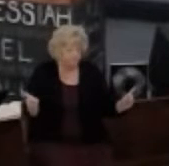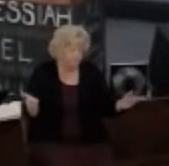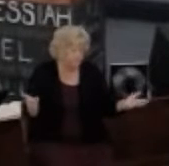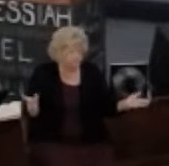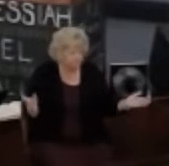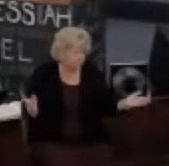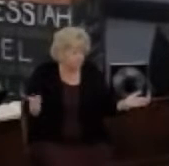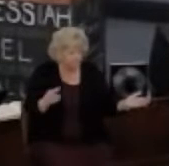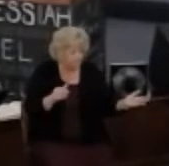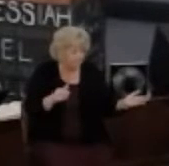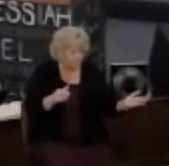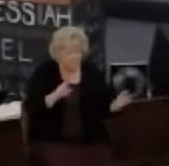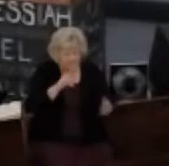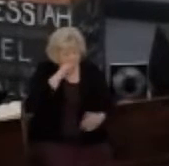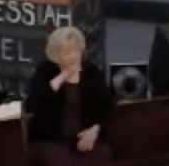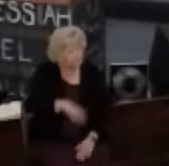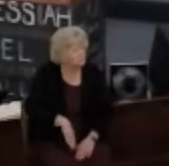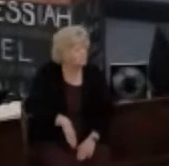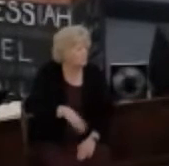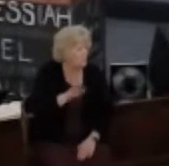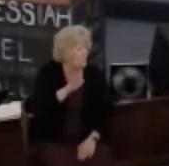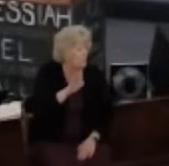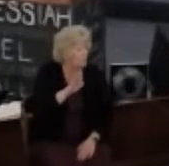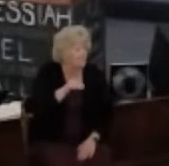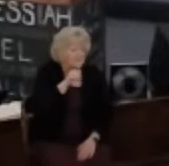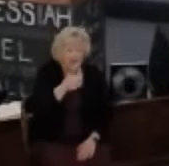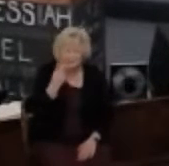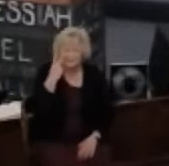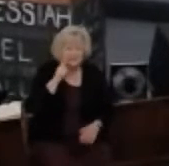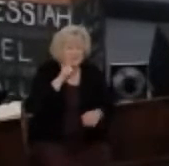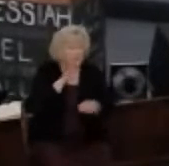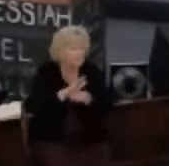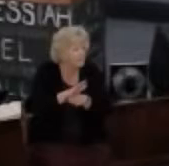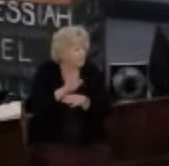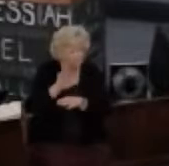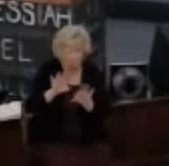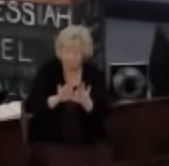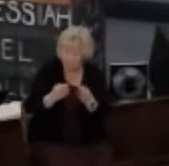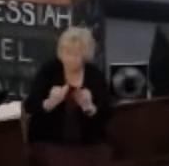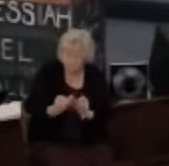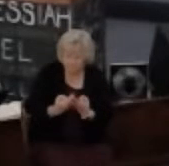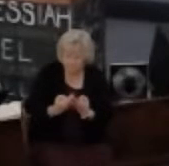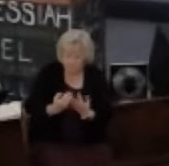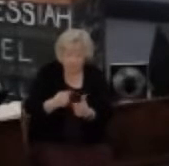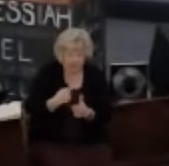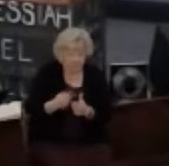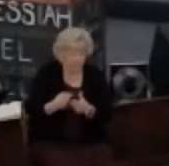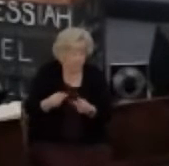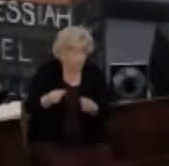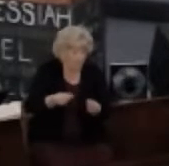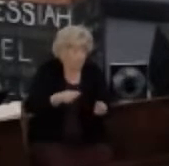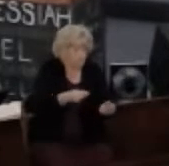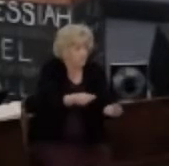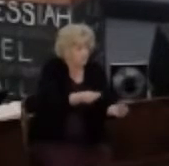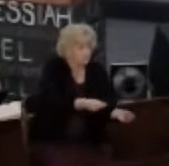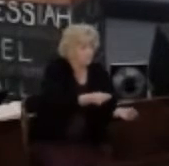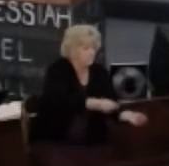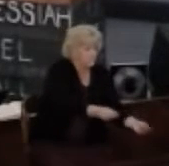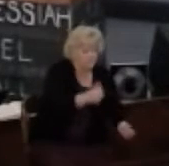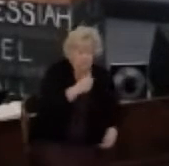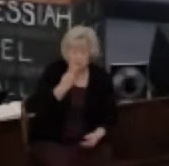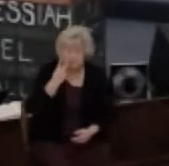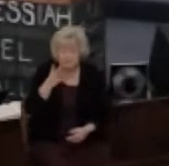No. Kids grow up not seeing any commitment in their family, and then they just pass it on. They don't see commitment from their